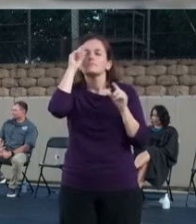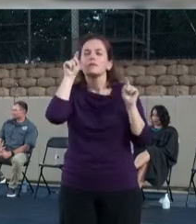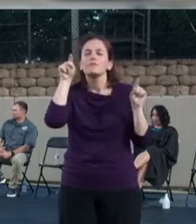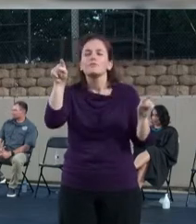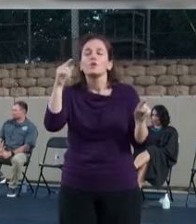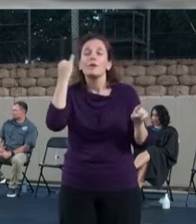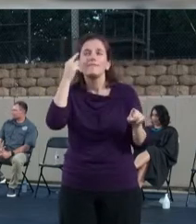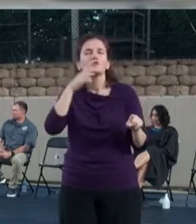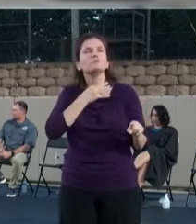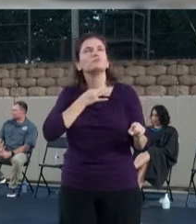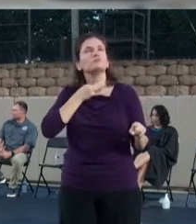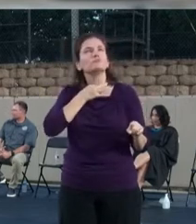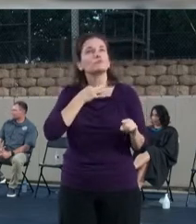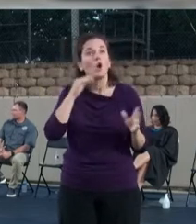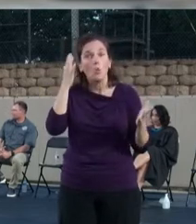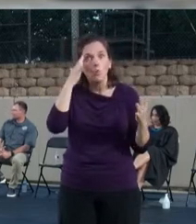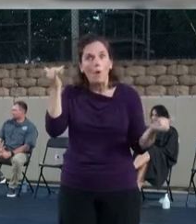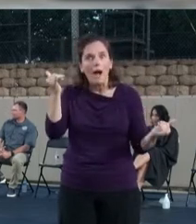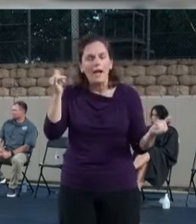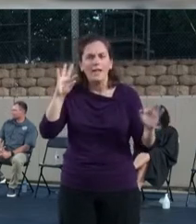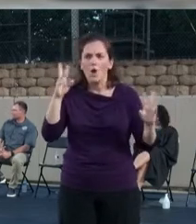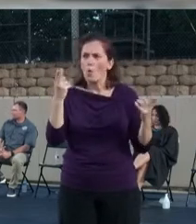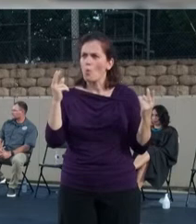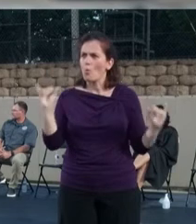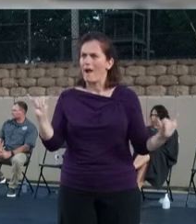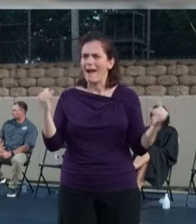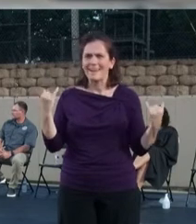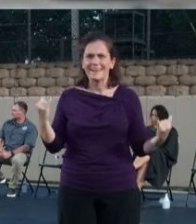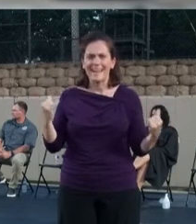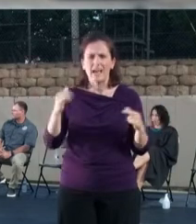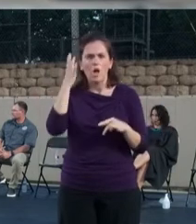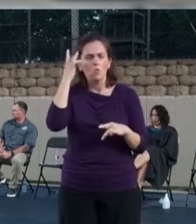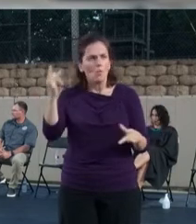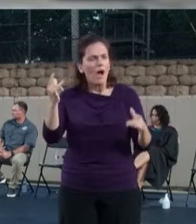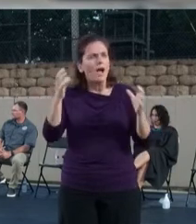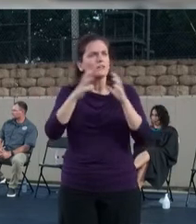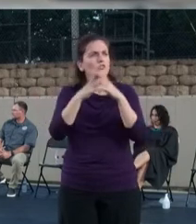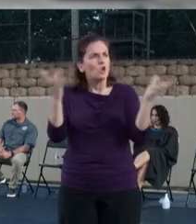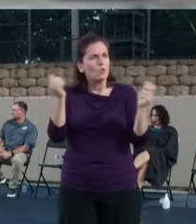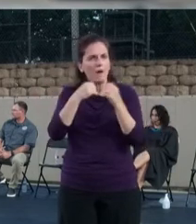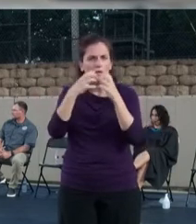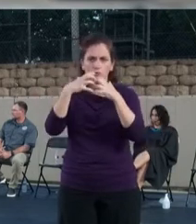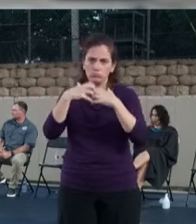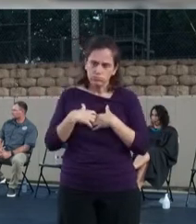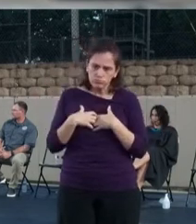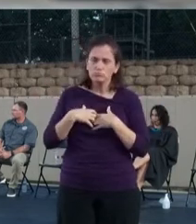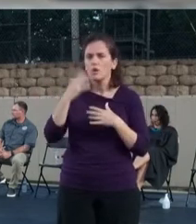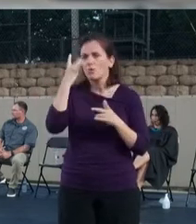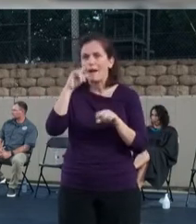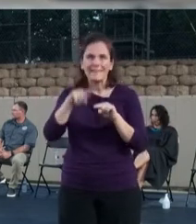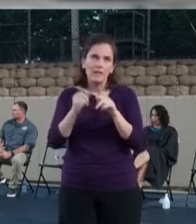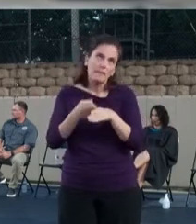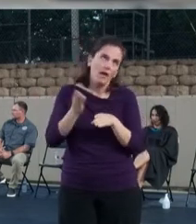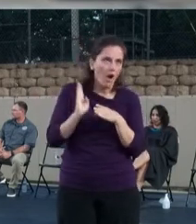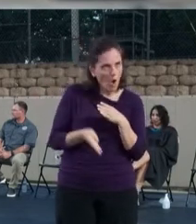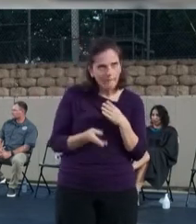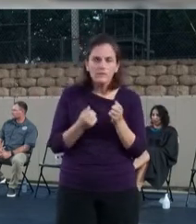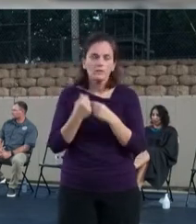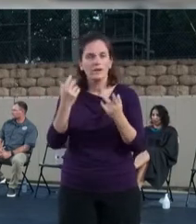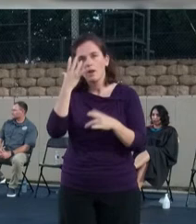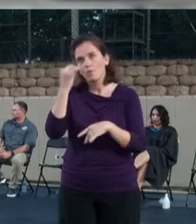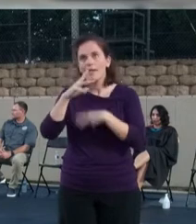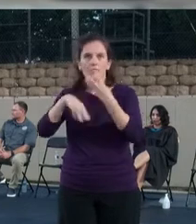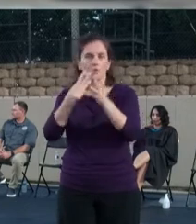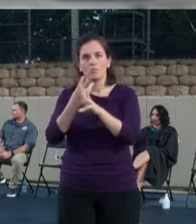questions about why. Why this right now? Why so much felt down? Why can't this be over? And why the world